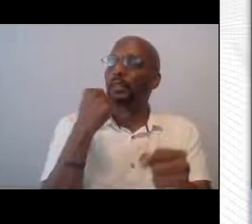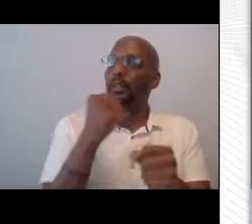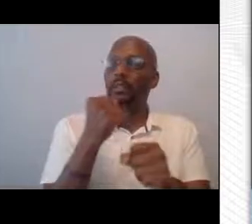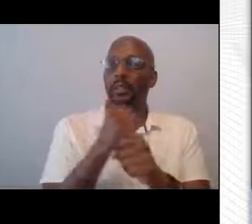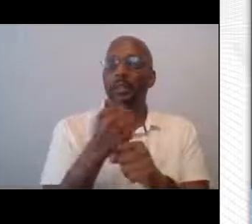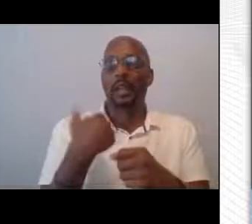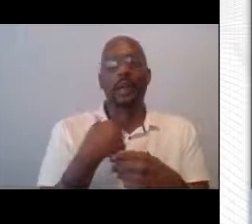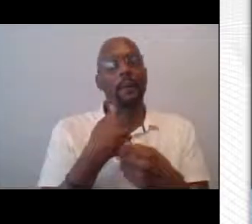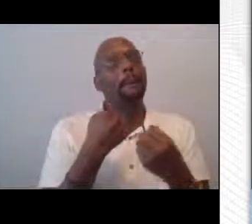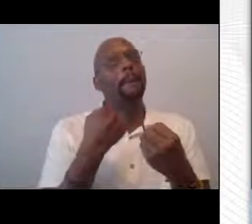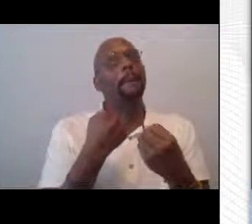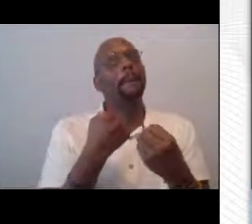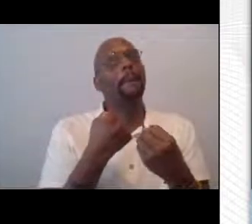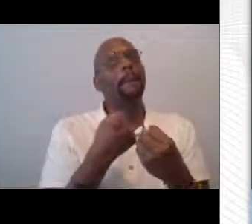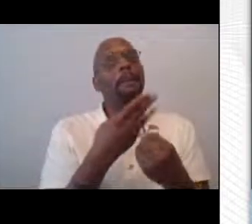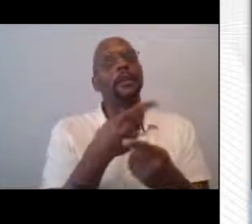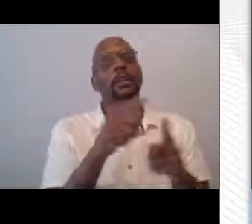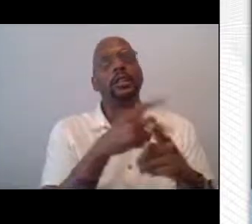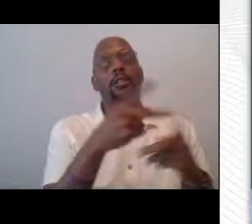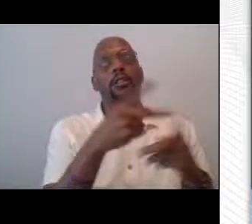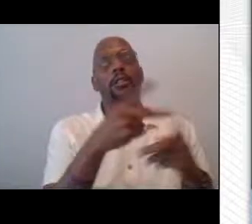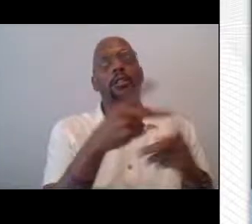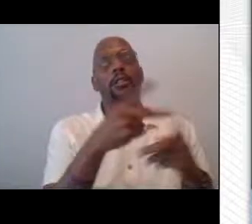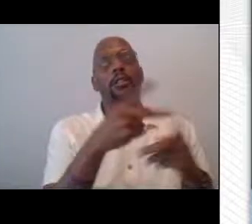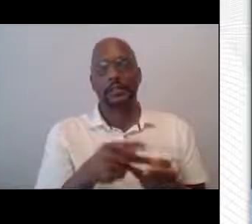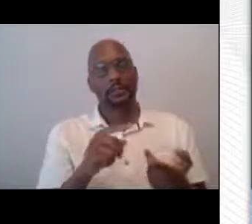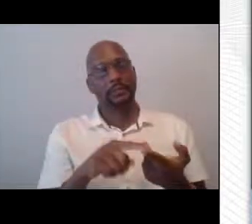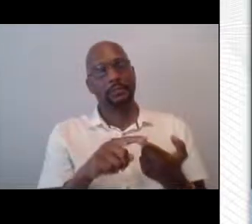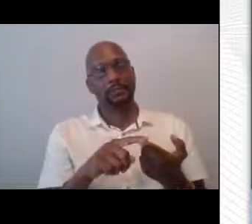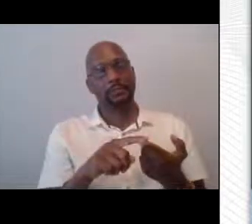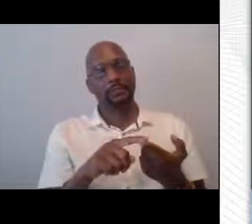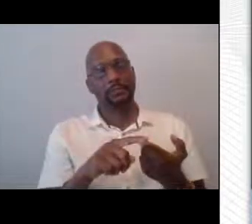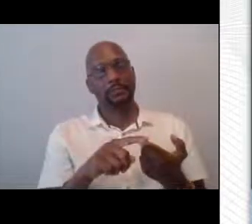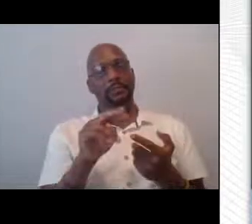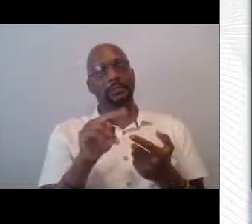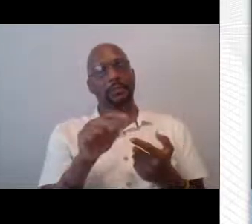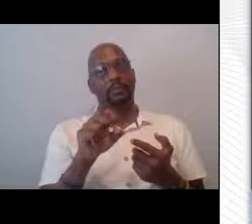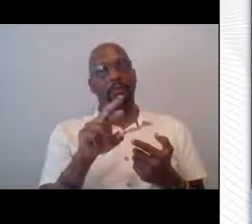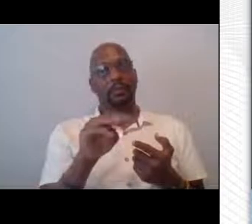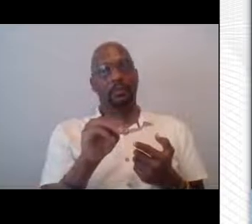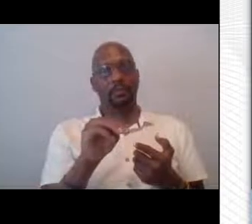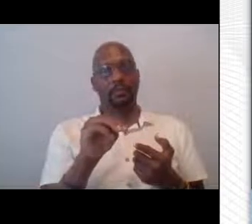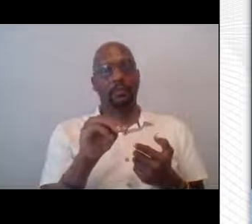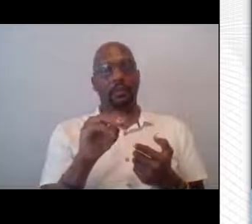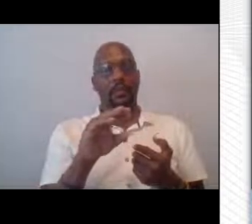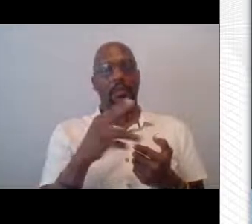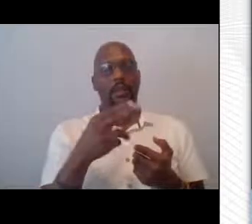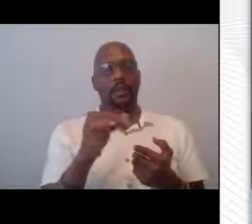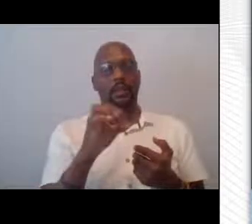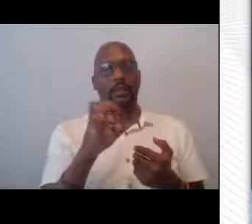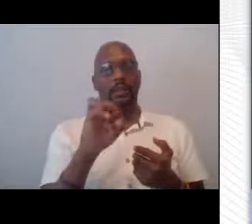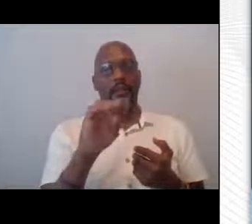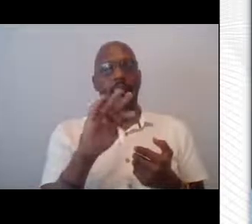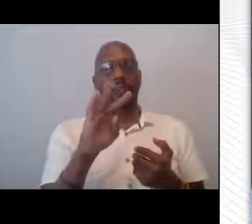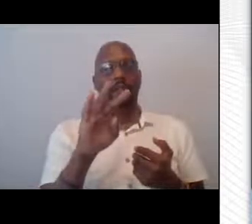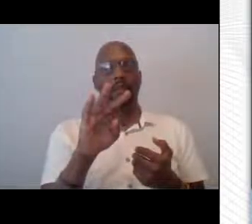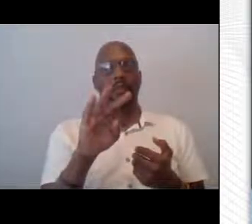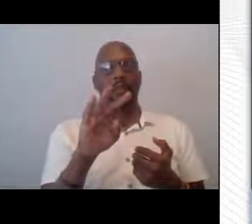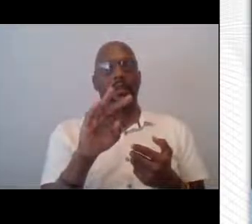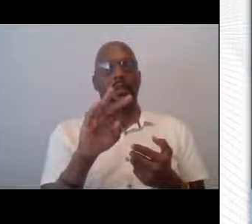positions, including the interim chief engineer for project delivery, acting District